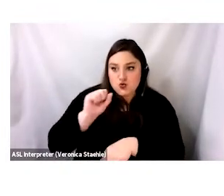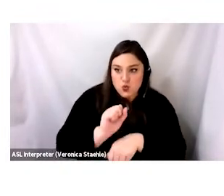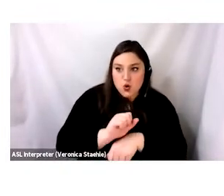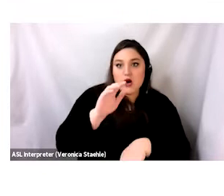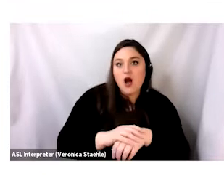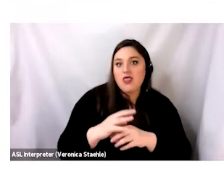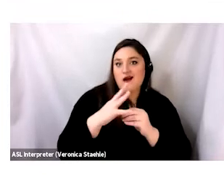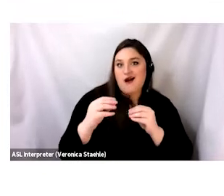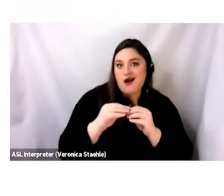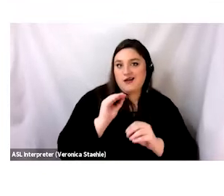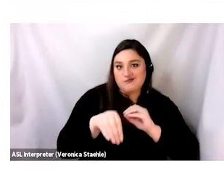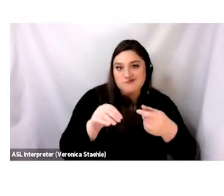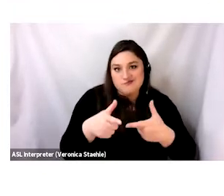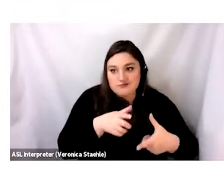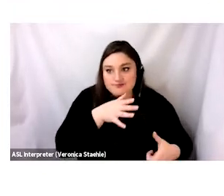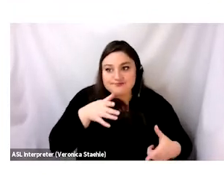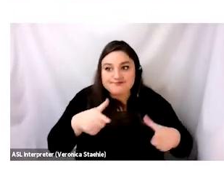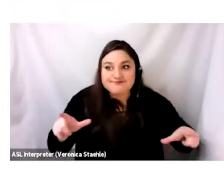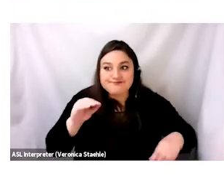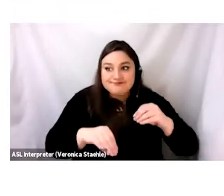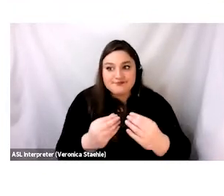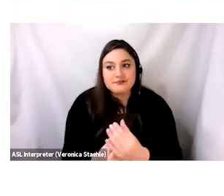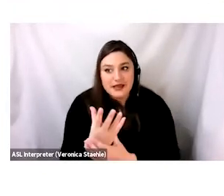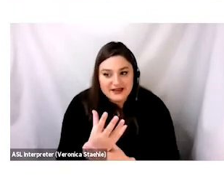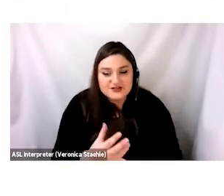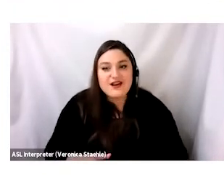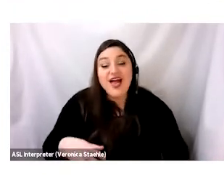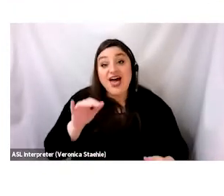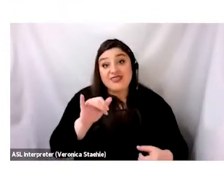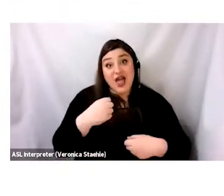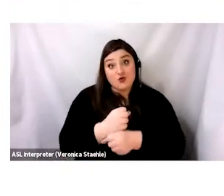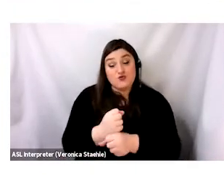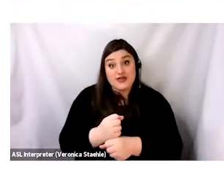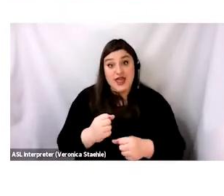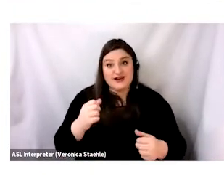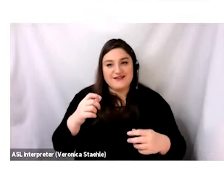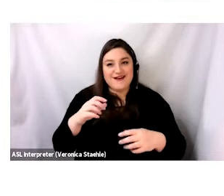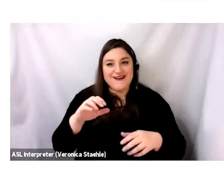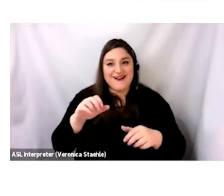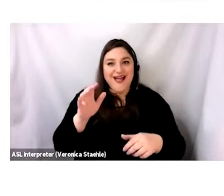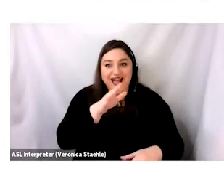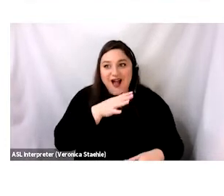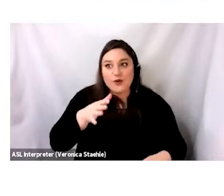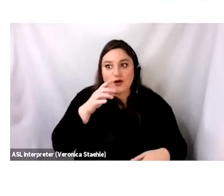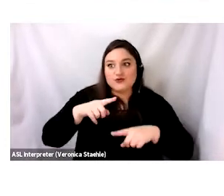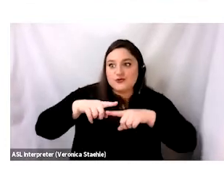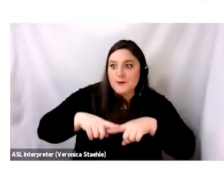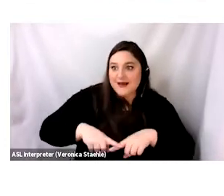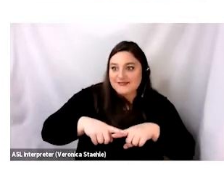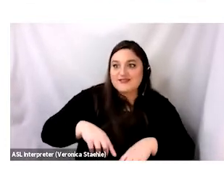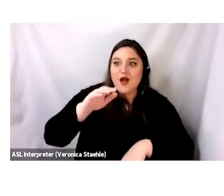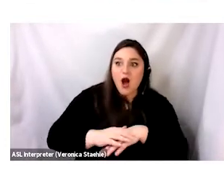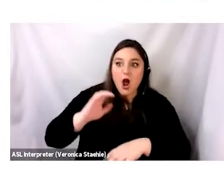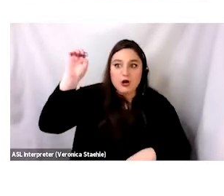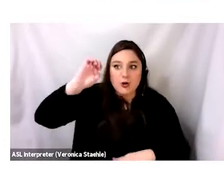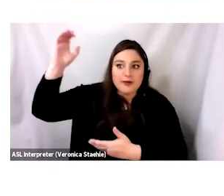these plantations exploited the Caribbean landscape and created an agricultural dependency that is closely linked to European